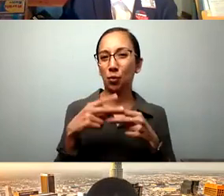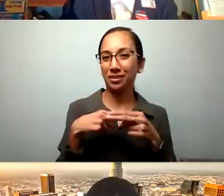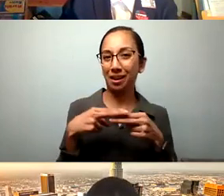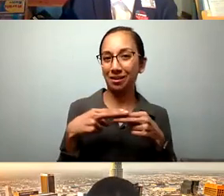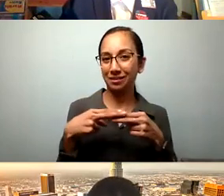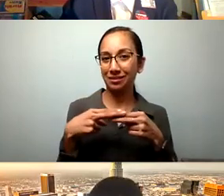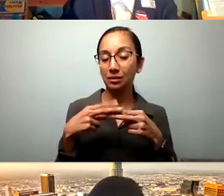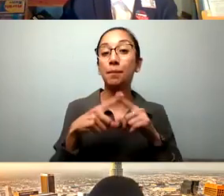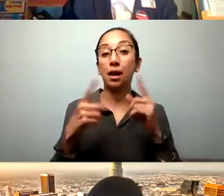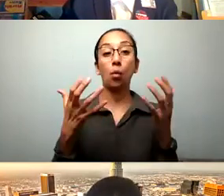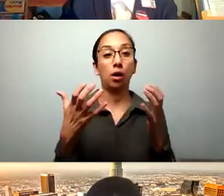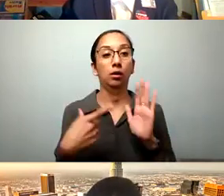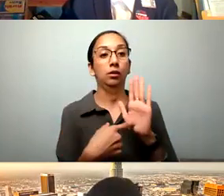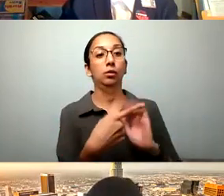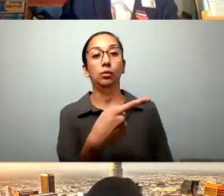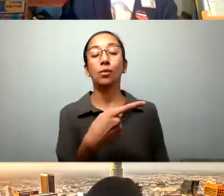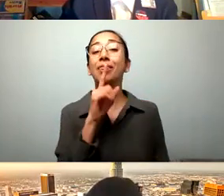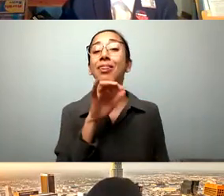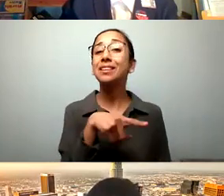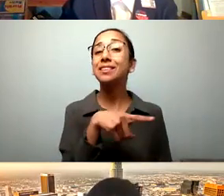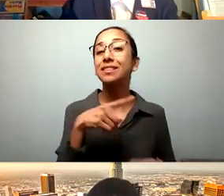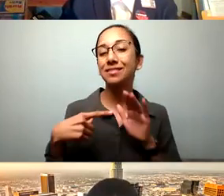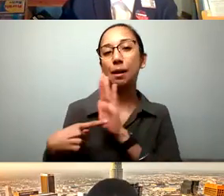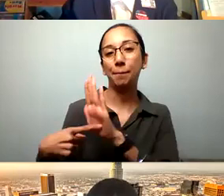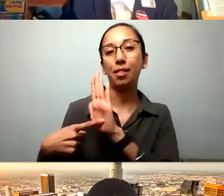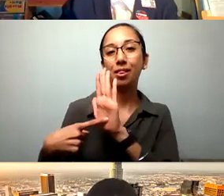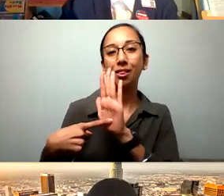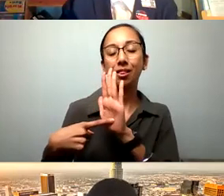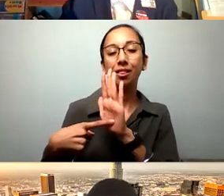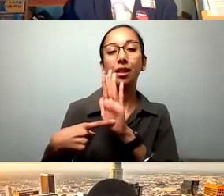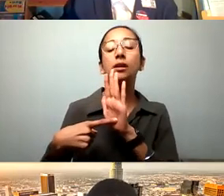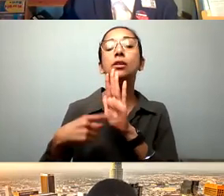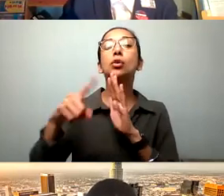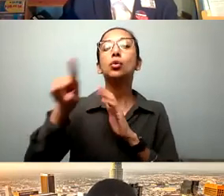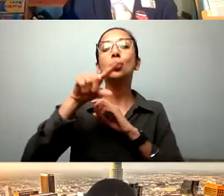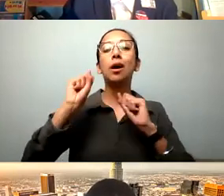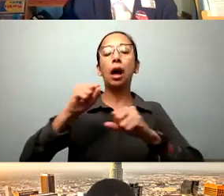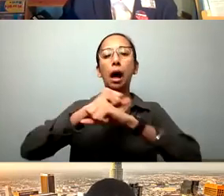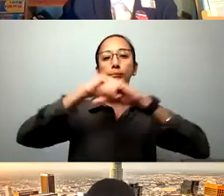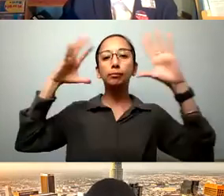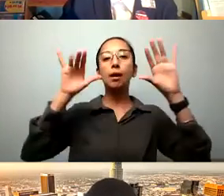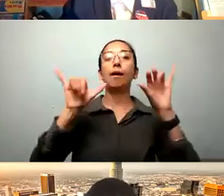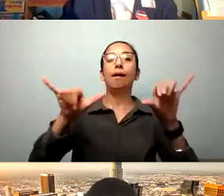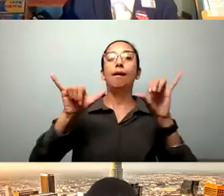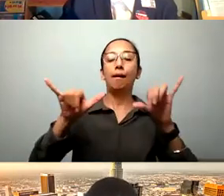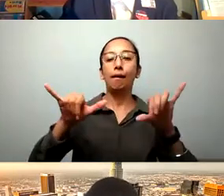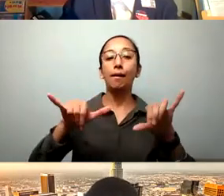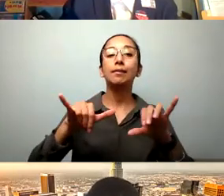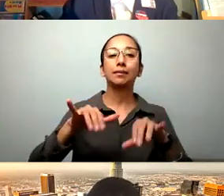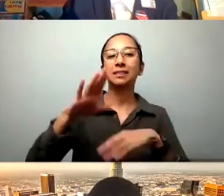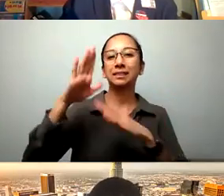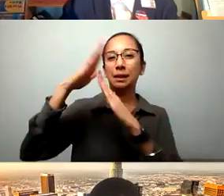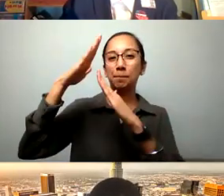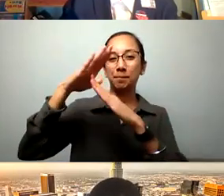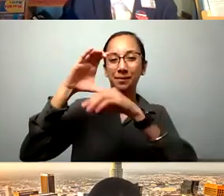is really a sample, only a sample, just to give you an idea. And again, in top in English and the bottom in